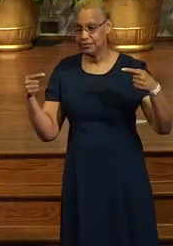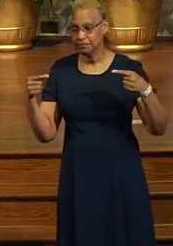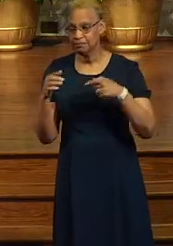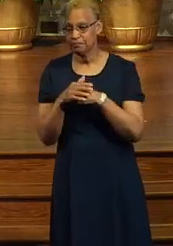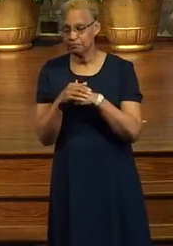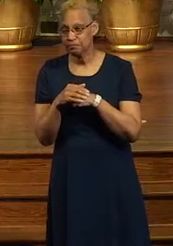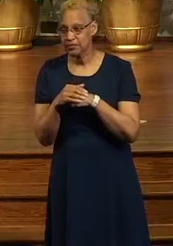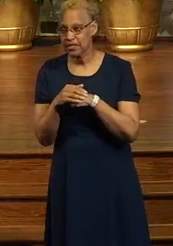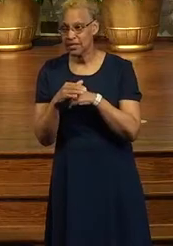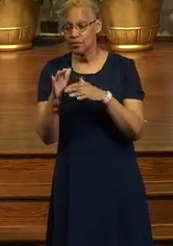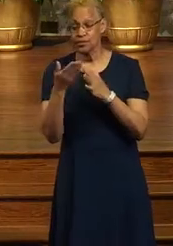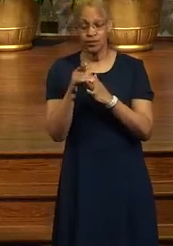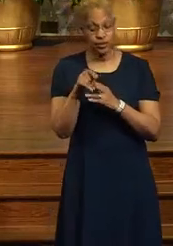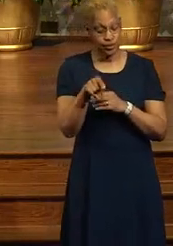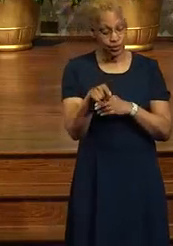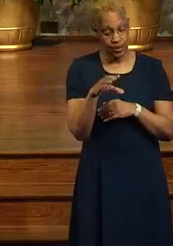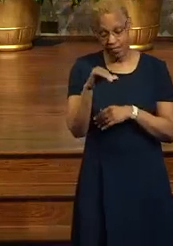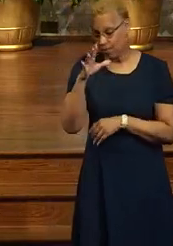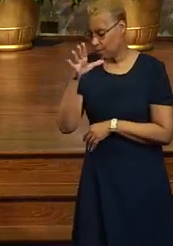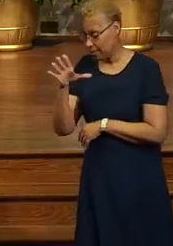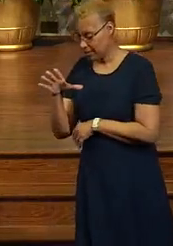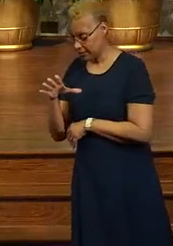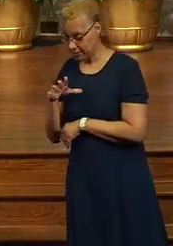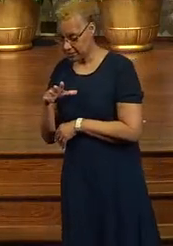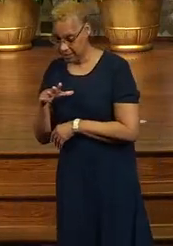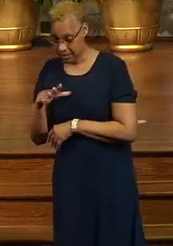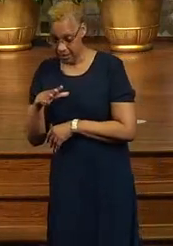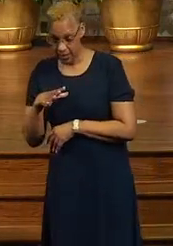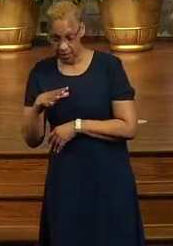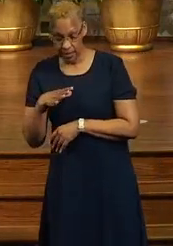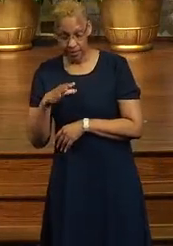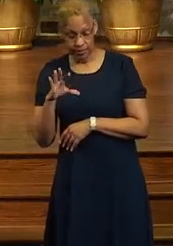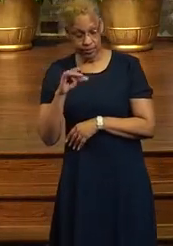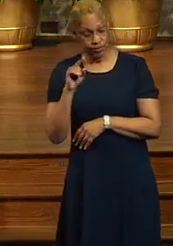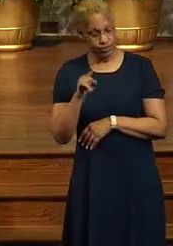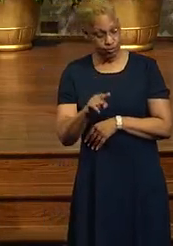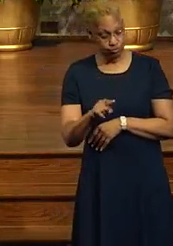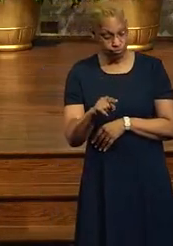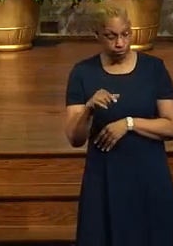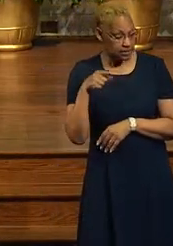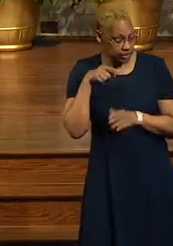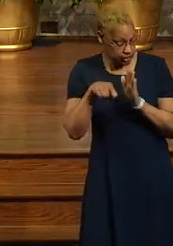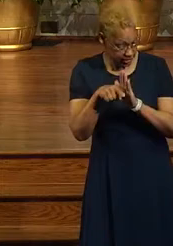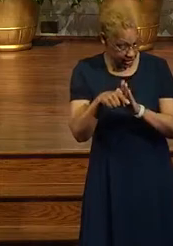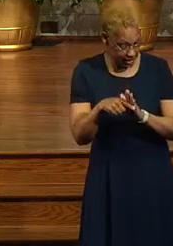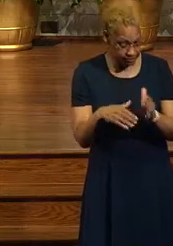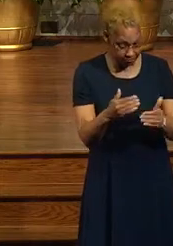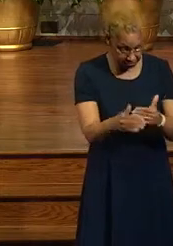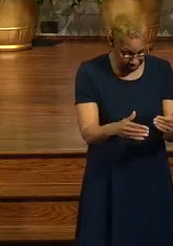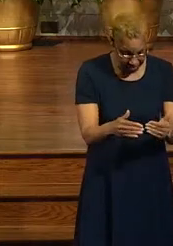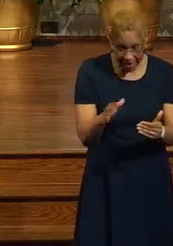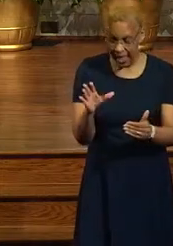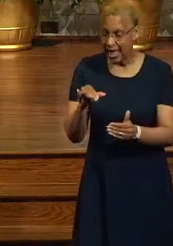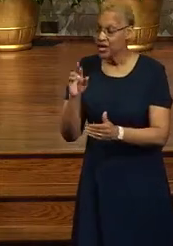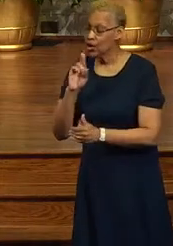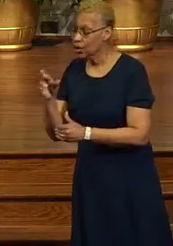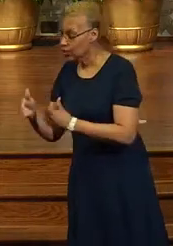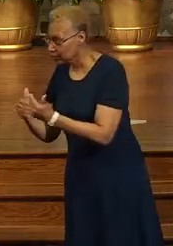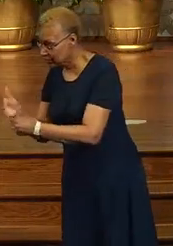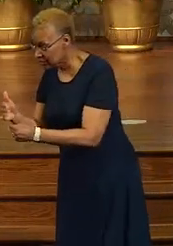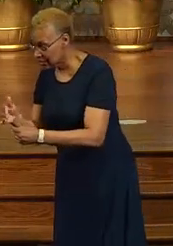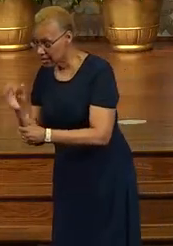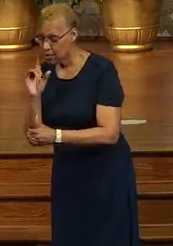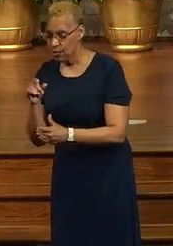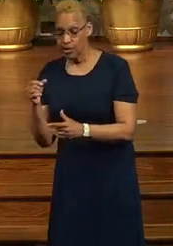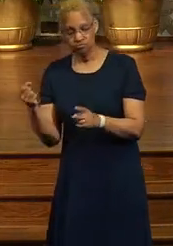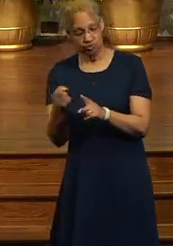praise God, between thee and the woman, and between thy seed and her seed, it shall bruise thy head, and thou shalt bruise